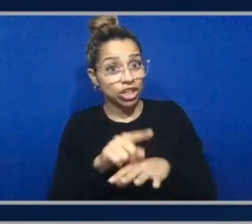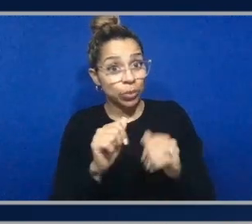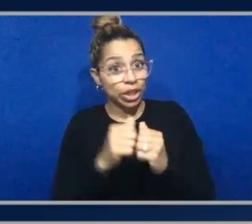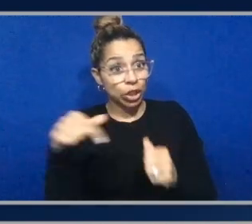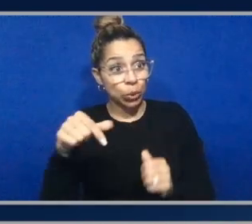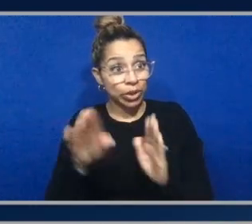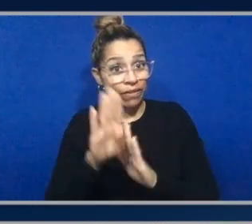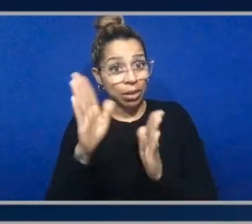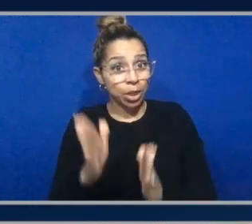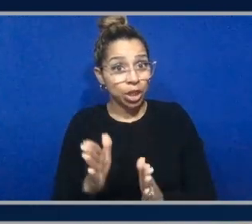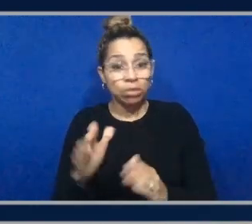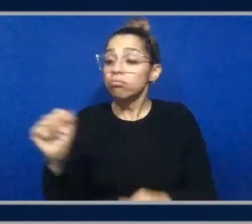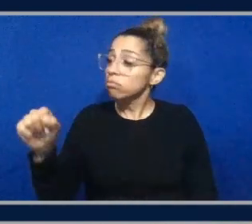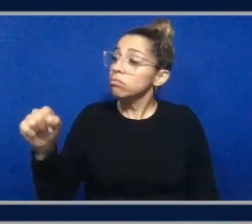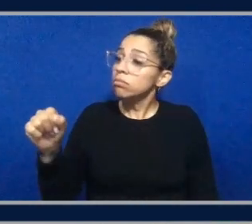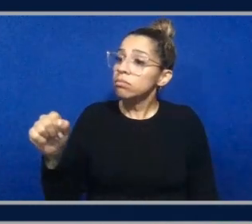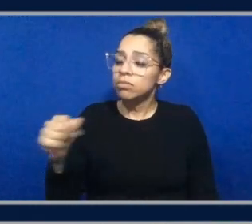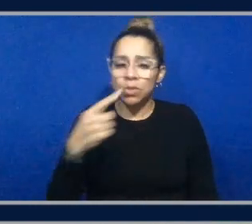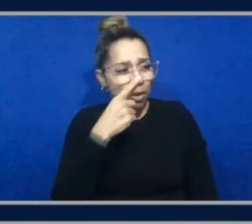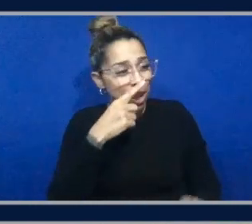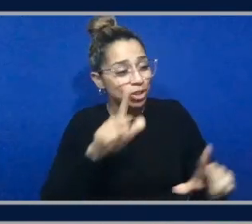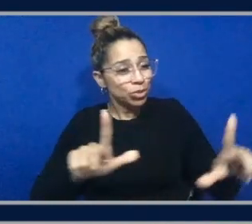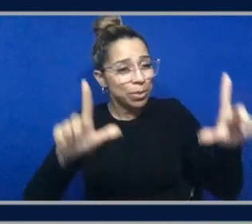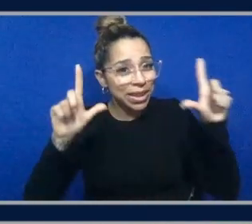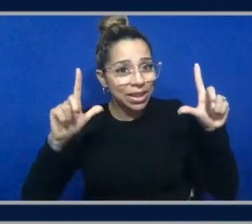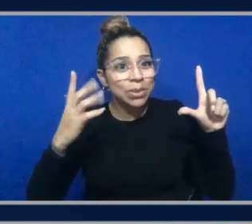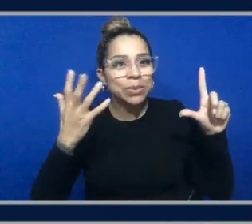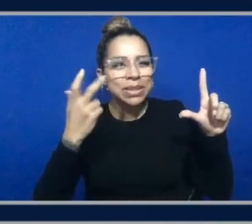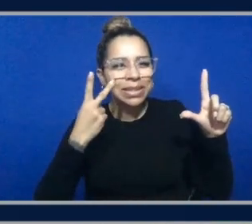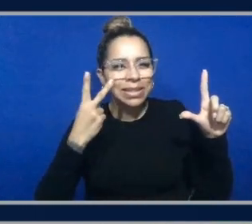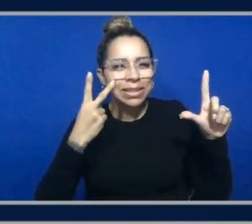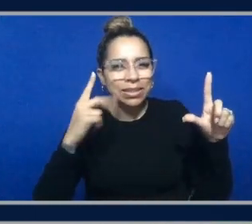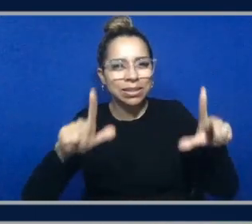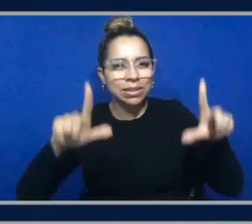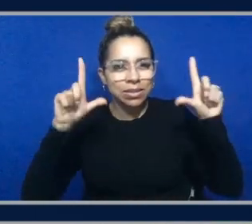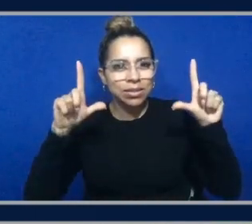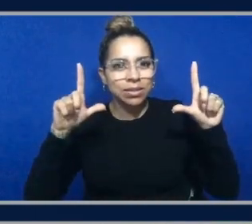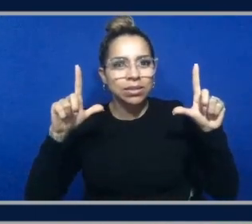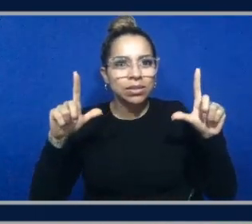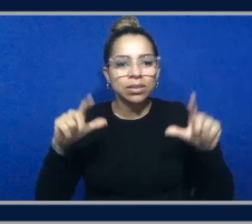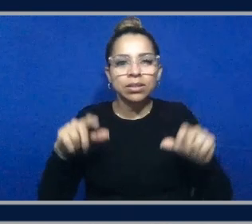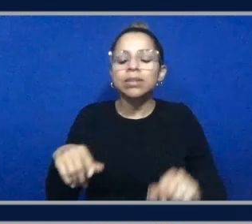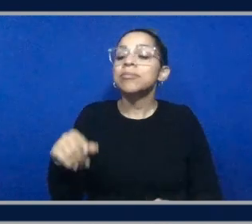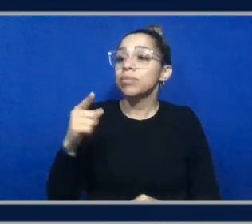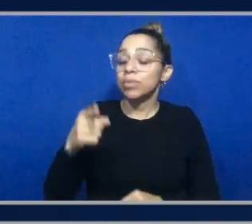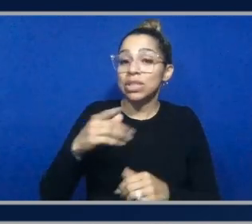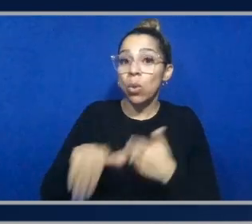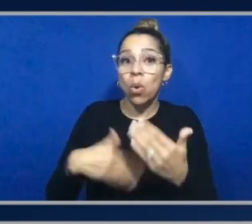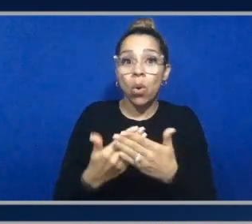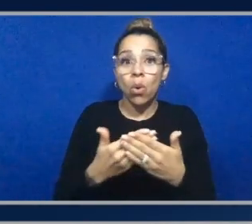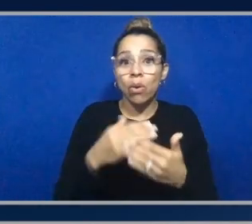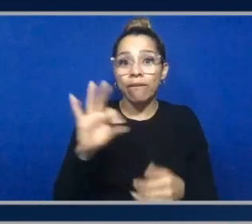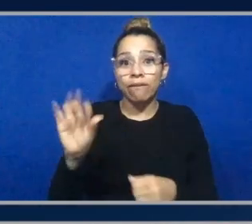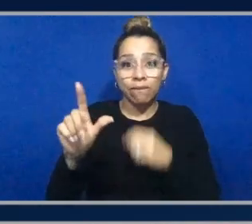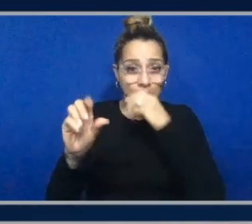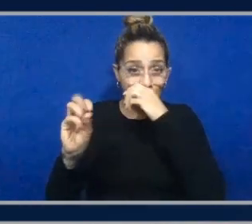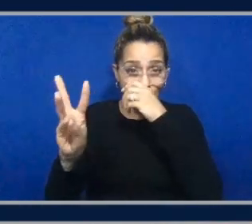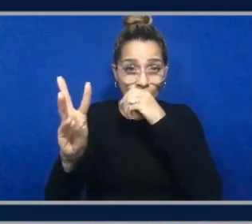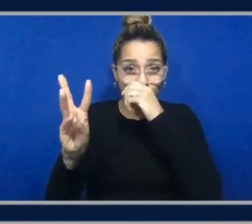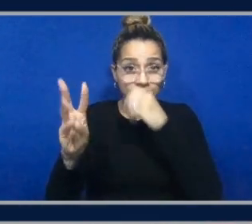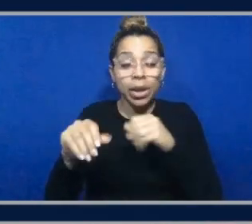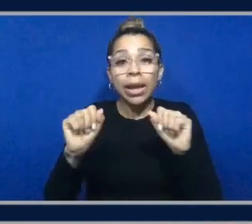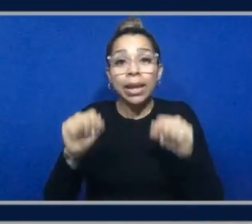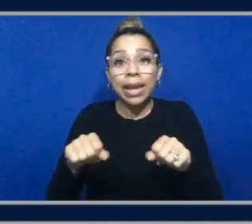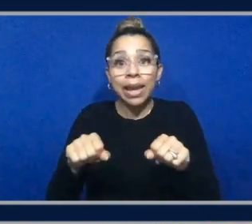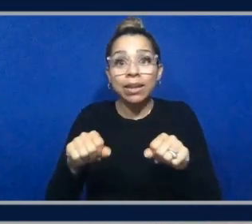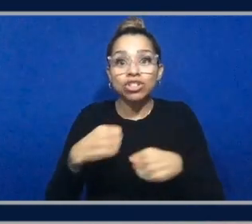we zoom in there so we can get a better view of that? Yeah, please. Sure. So this whole flow here, I can generate based on natural